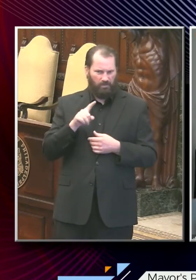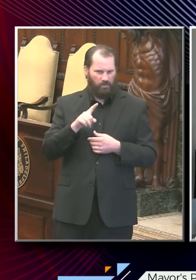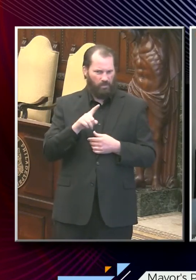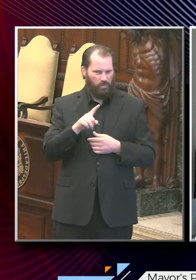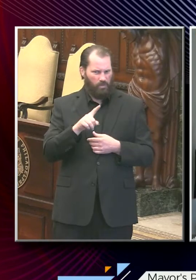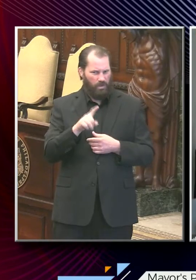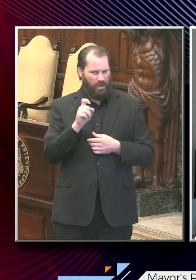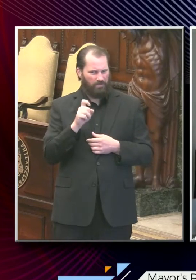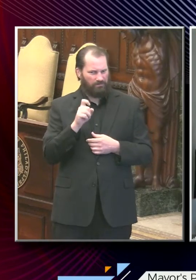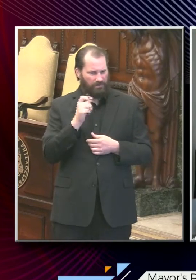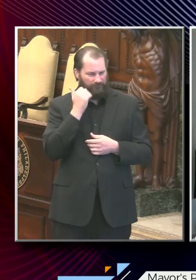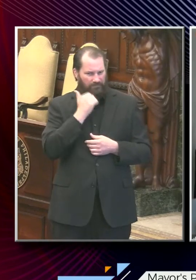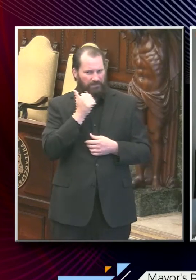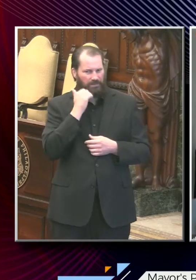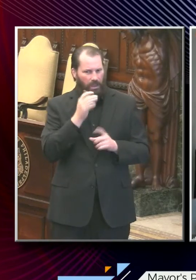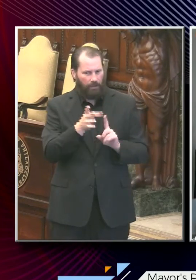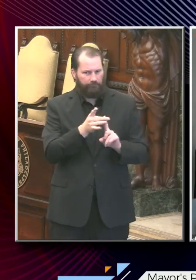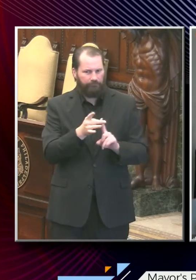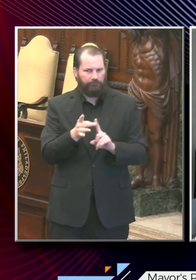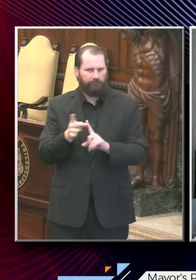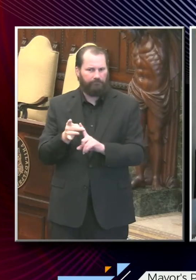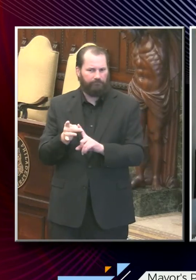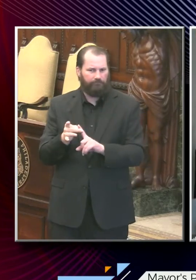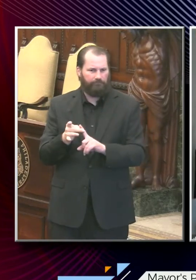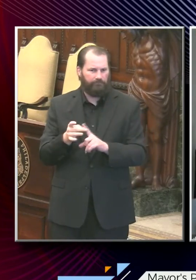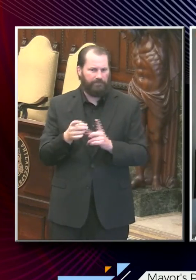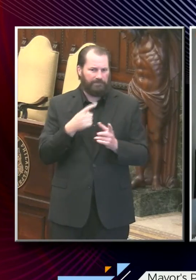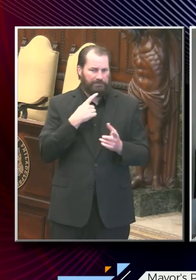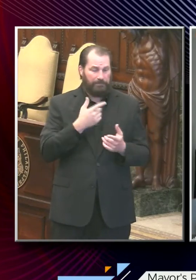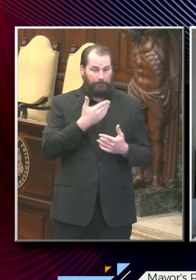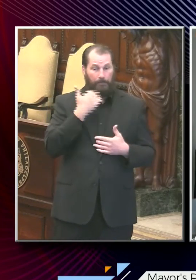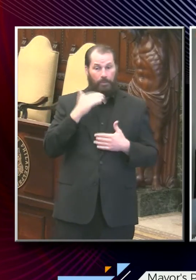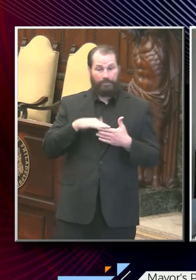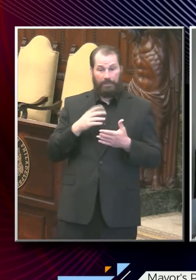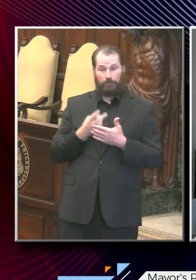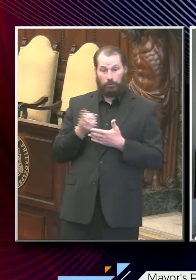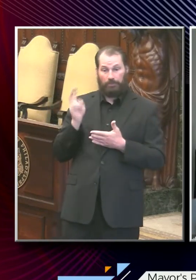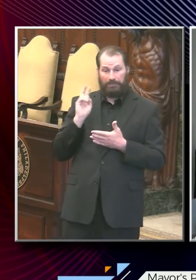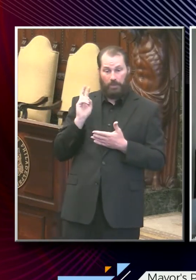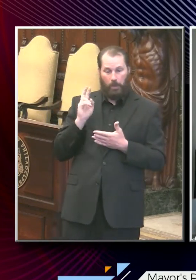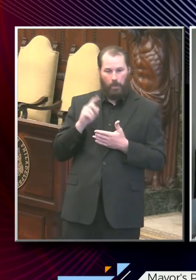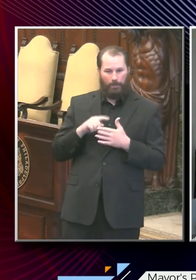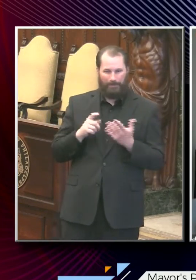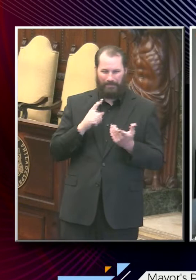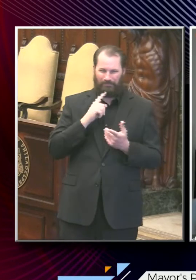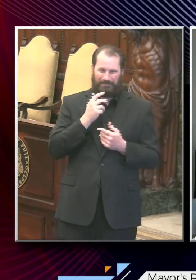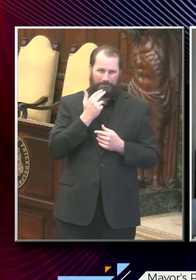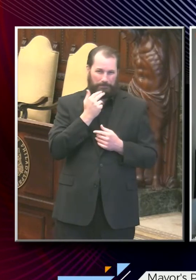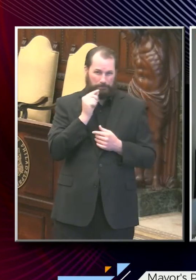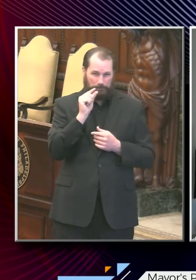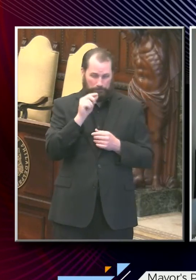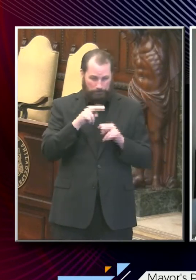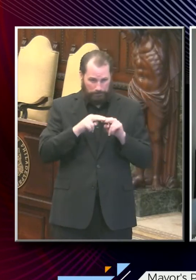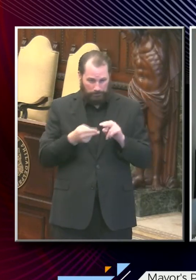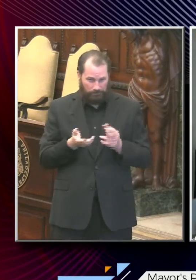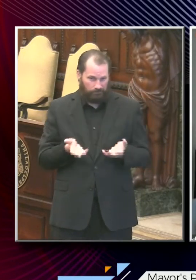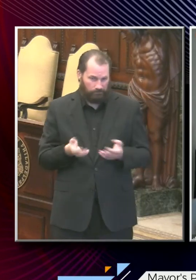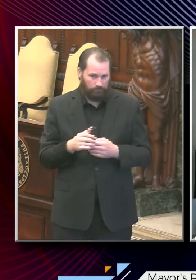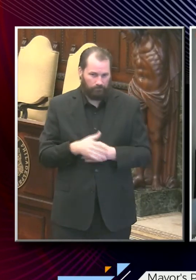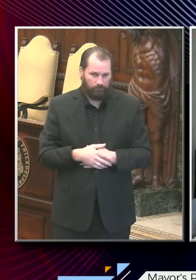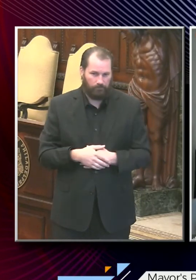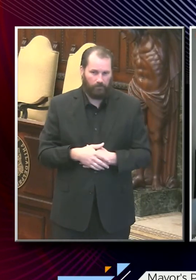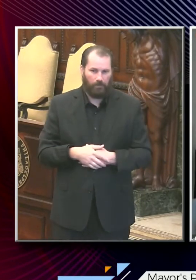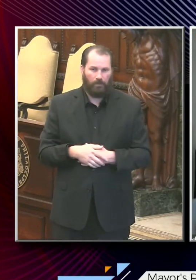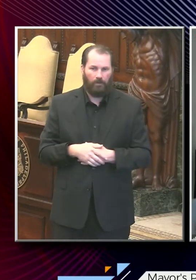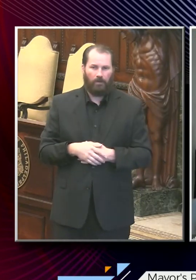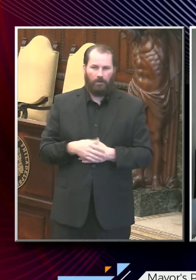day than the week before that, but it's not much less. And so I'm concerned that we may be hitting a plateau here rather than continue to